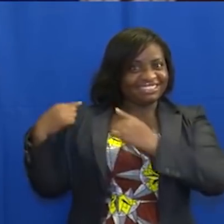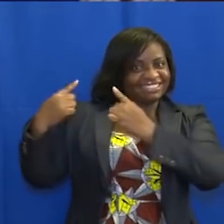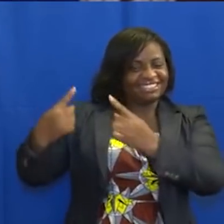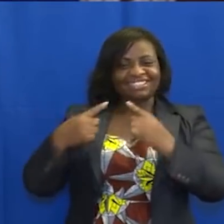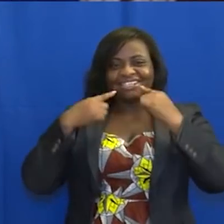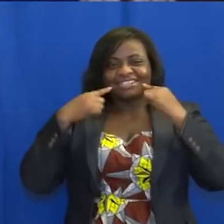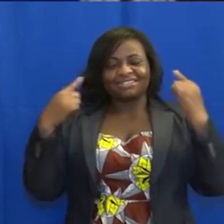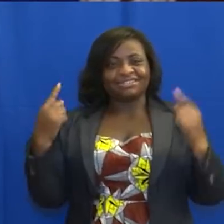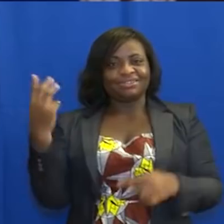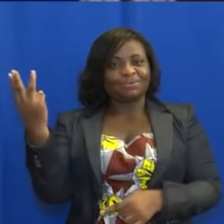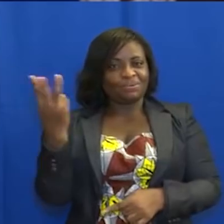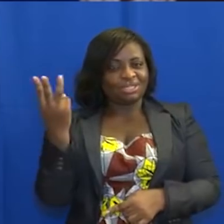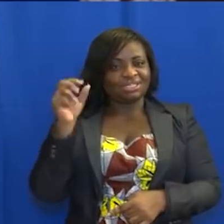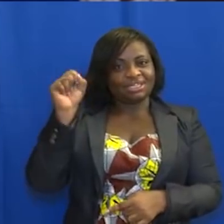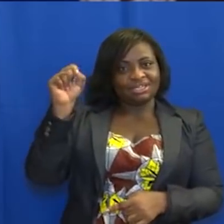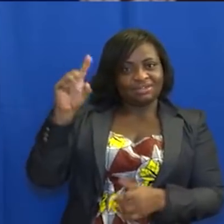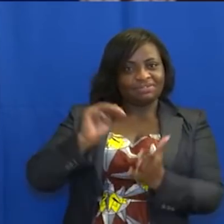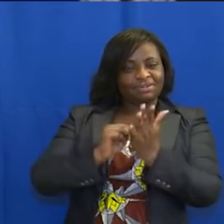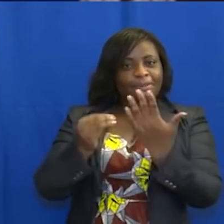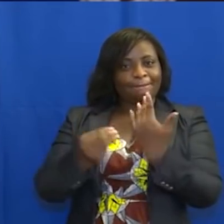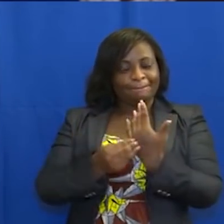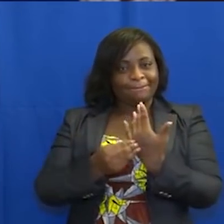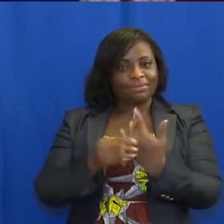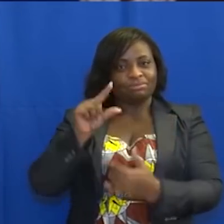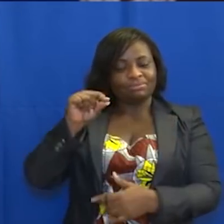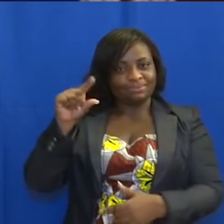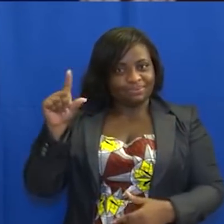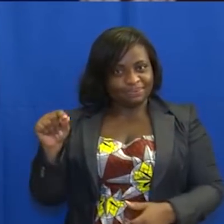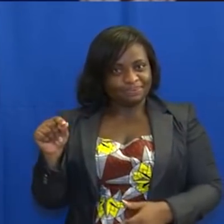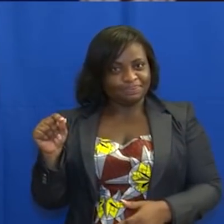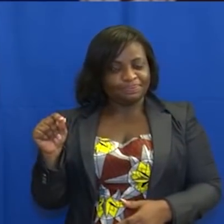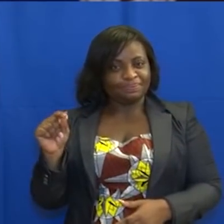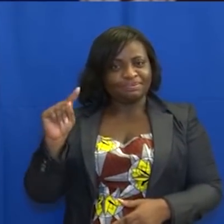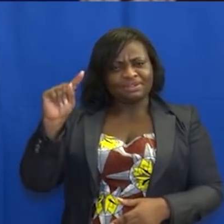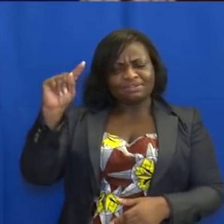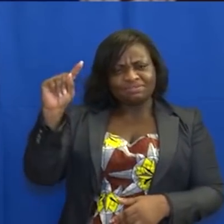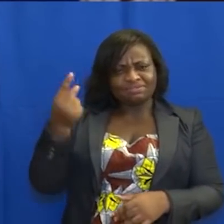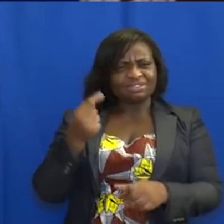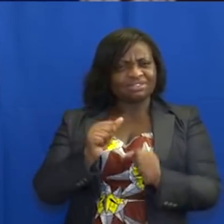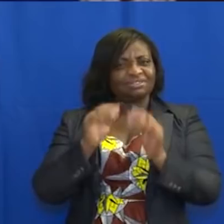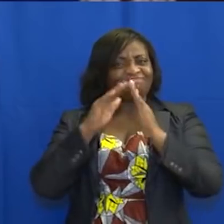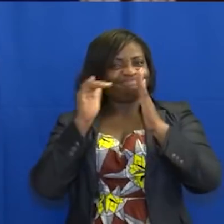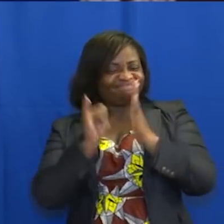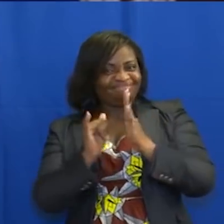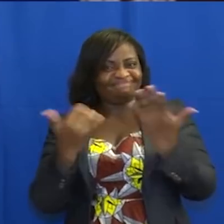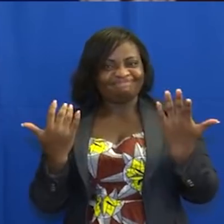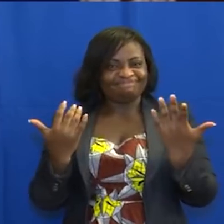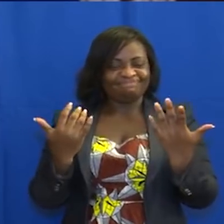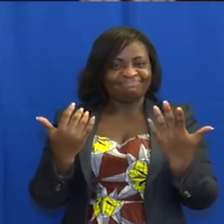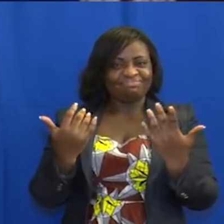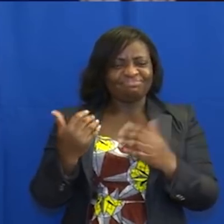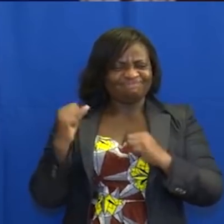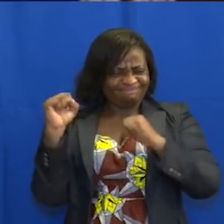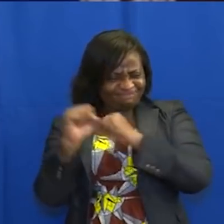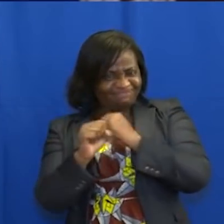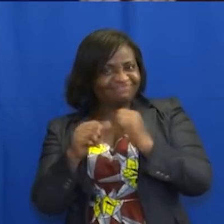the announcement on Wednesday, 11th March 2020, of the first set of restrictions to help win